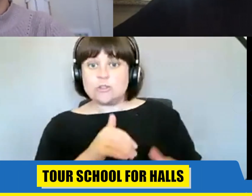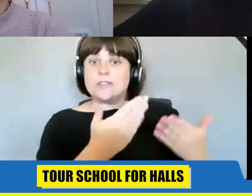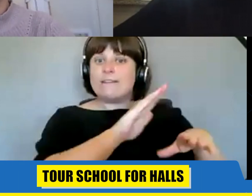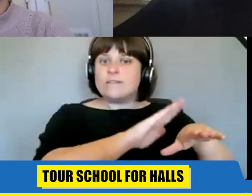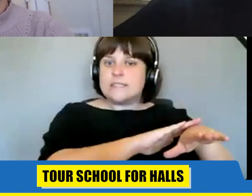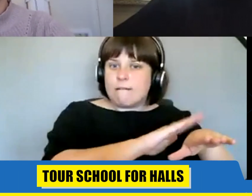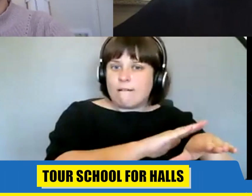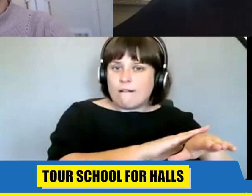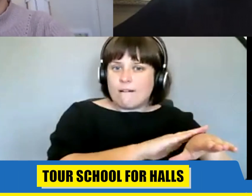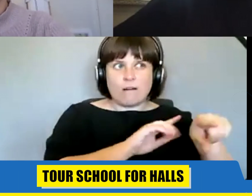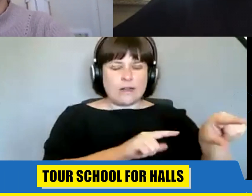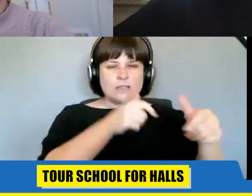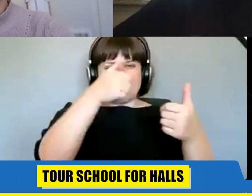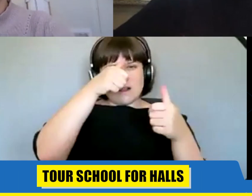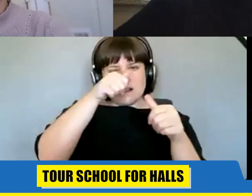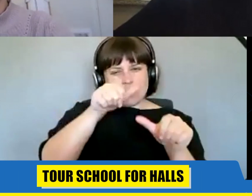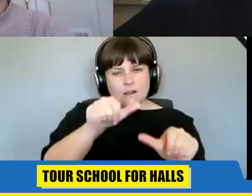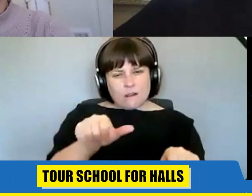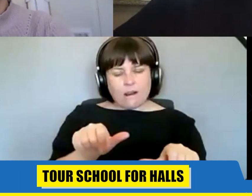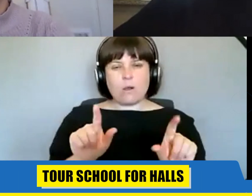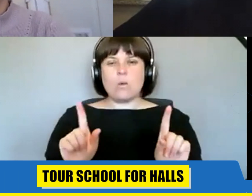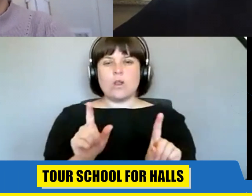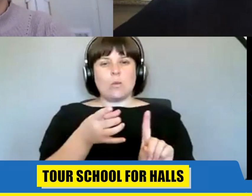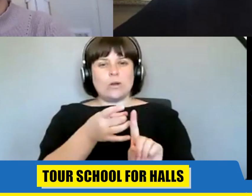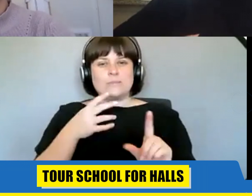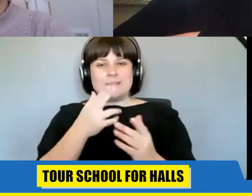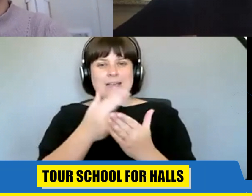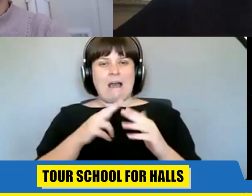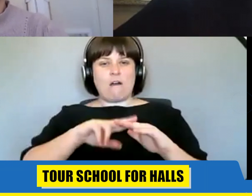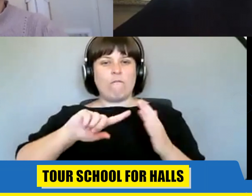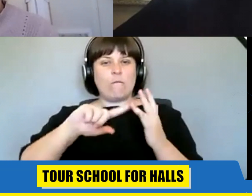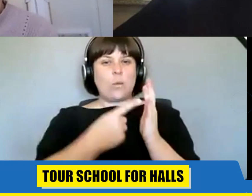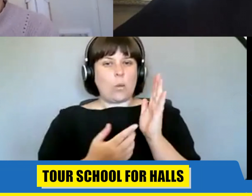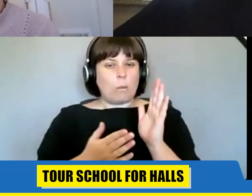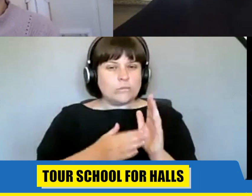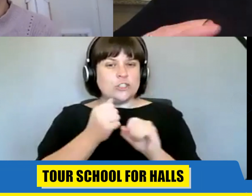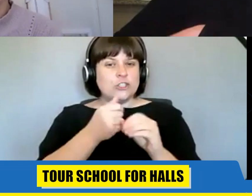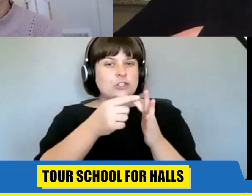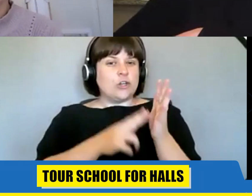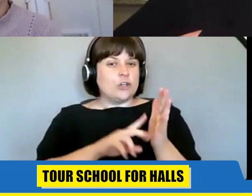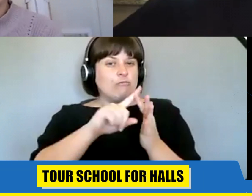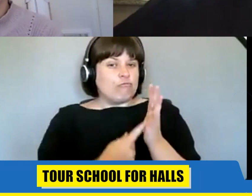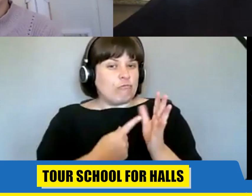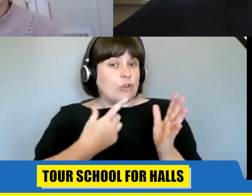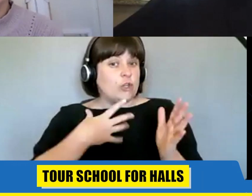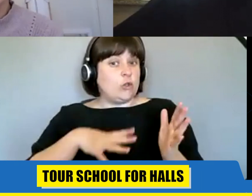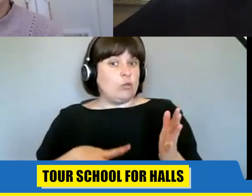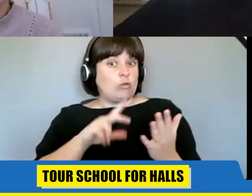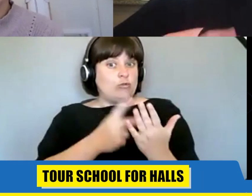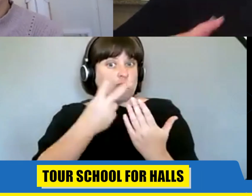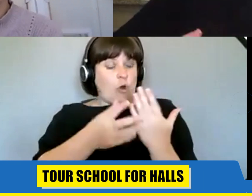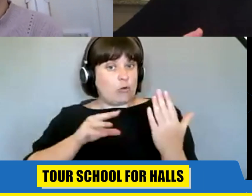to get familiar with the particular art forms and genres that you want to program.